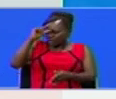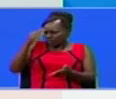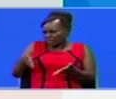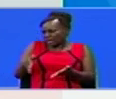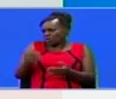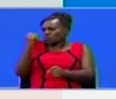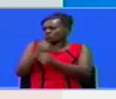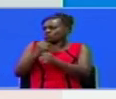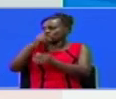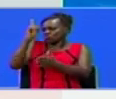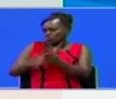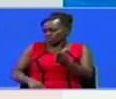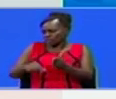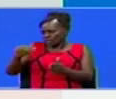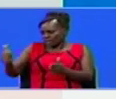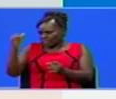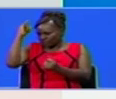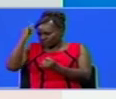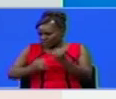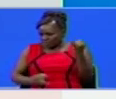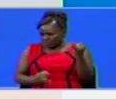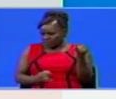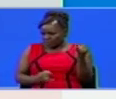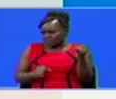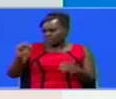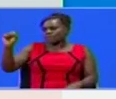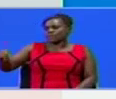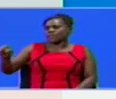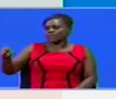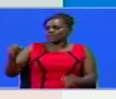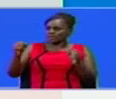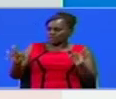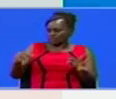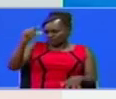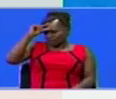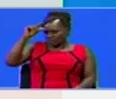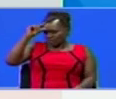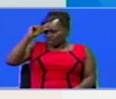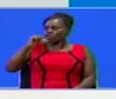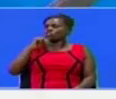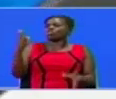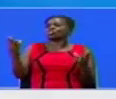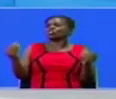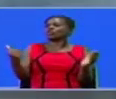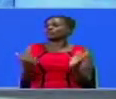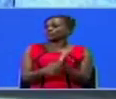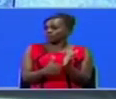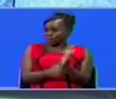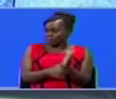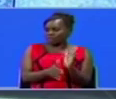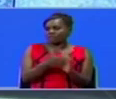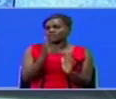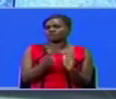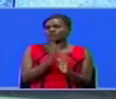is it doing? And finally, one here from Gedoa Wakone says, yes, if the government will not tackle the problem with immediate